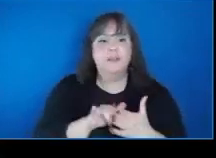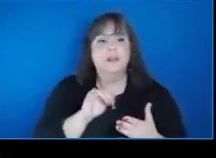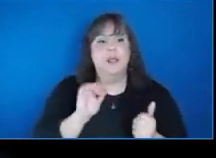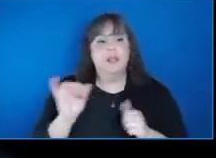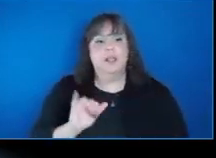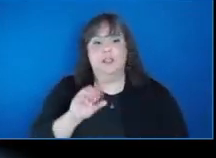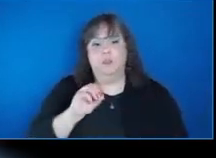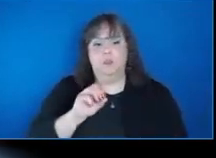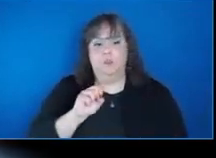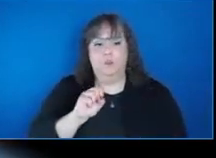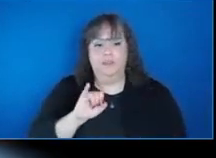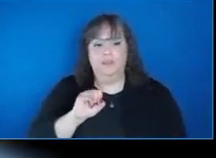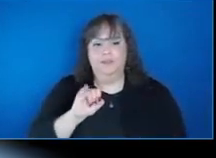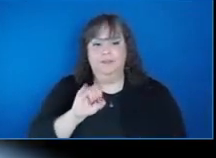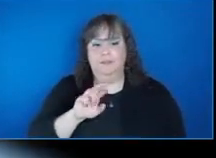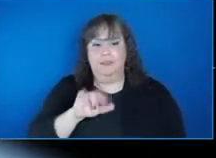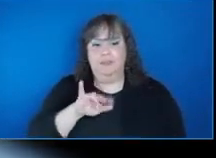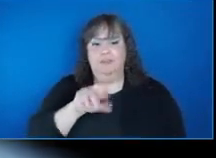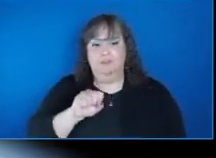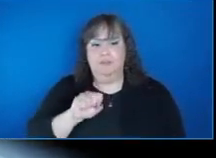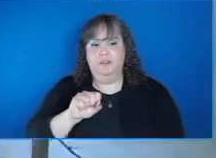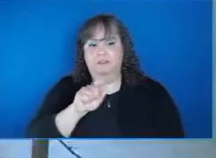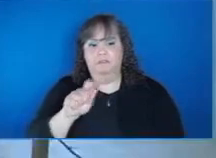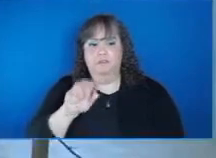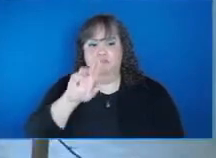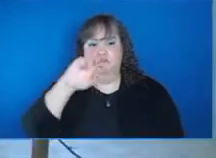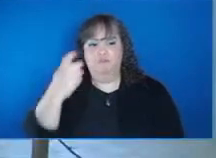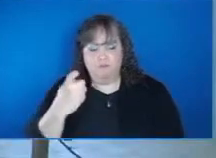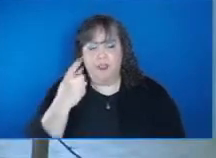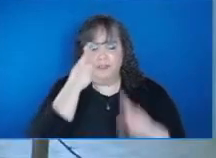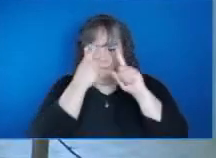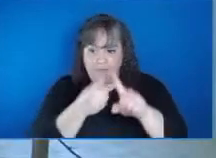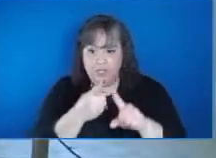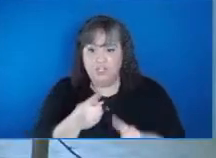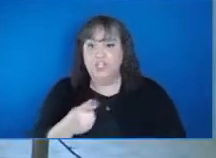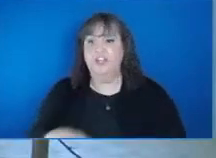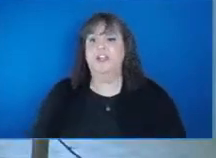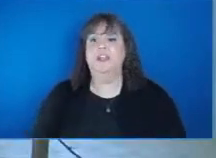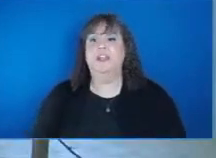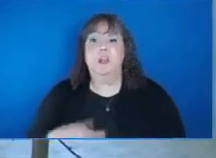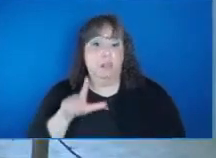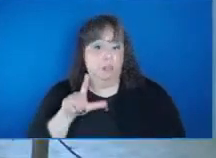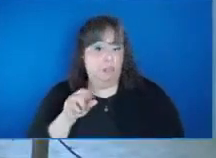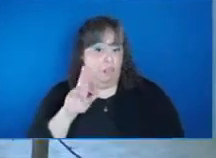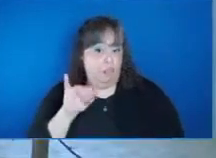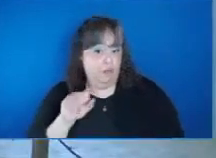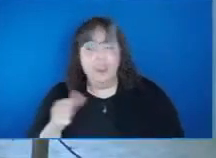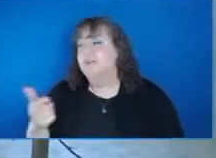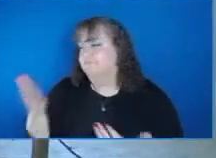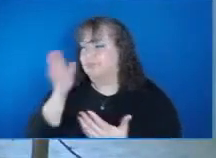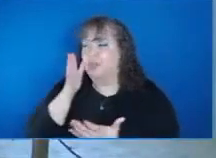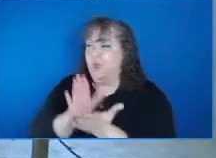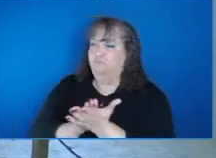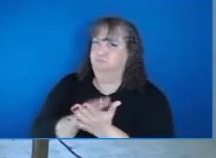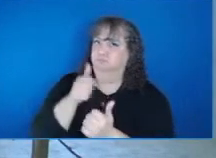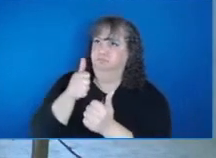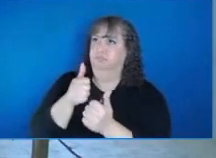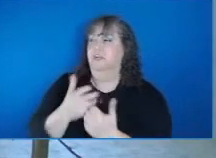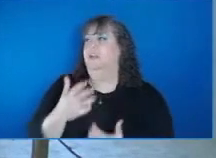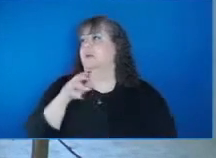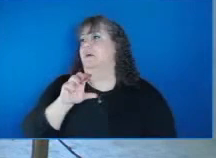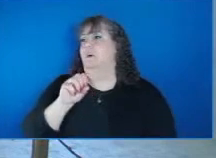you want to say a few words there? I'll say a few words. We're here to talk about DART today, yeah. But I will give a quick shout out to the OSIRIS-REx mission, which collected a